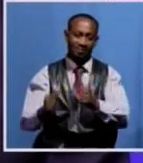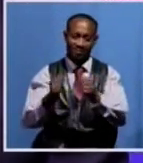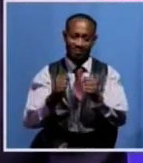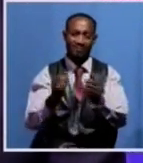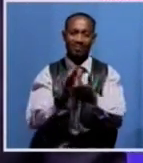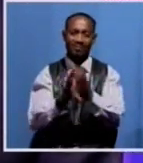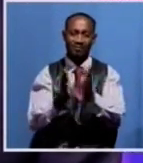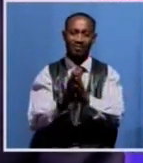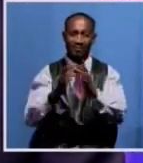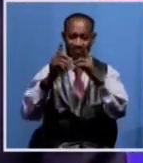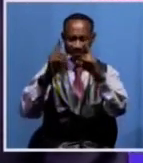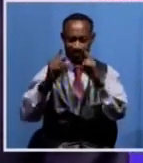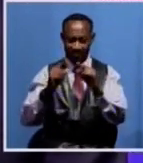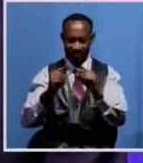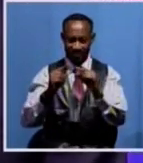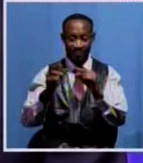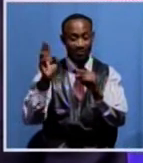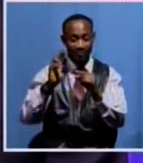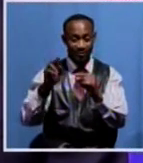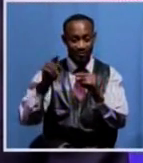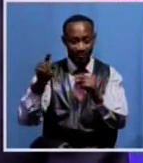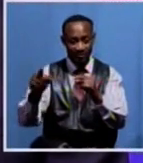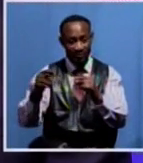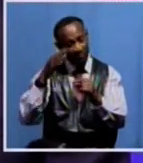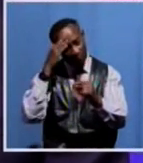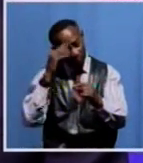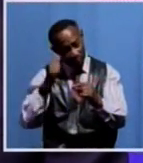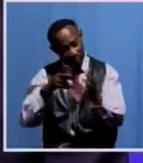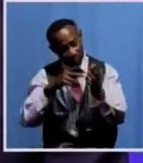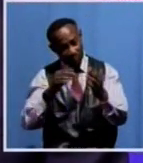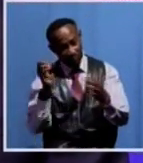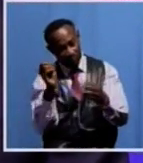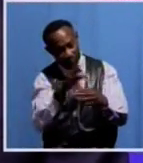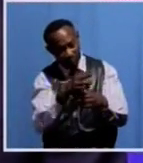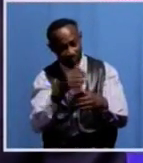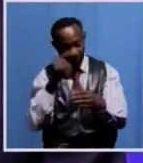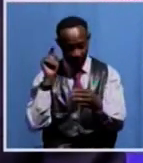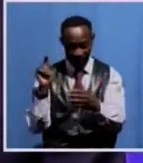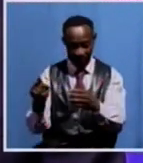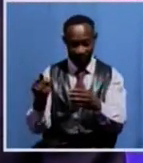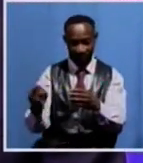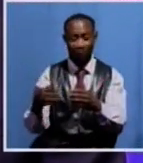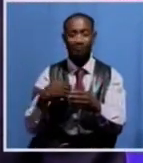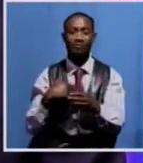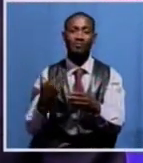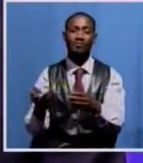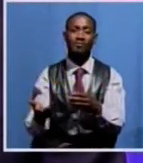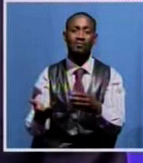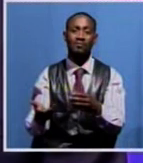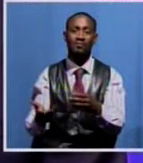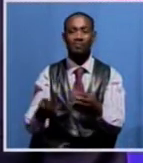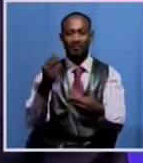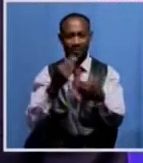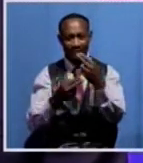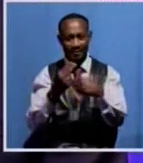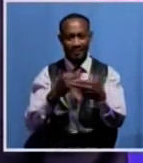rates because they use these yield rates as reference rate for their own lending. So like right now, the yield rates are on bonds are somewhere